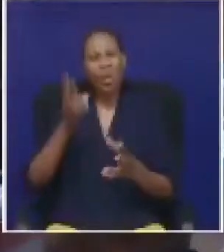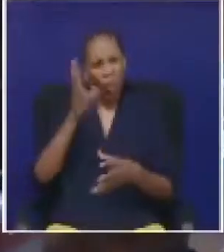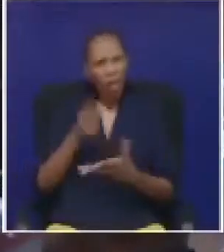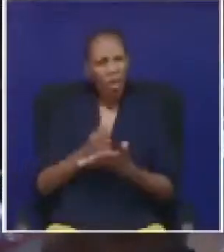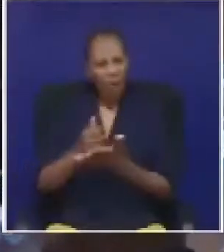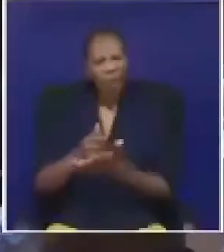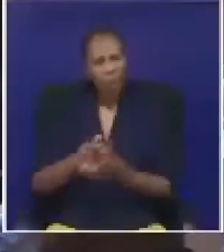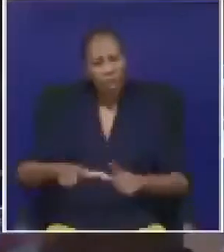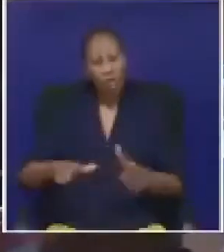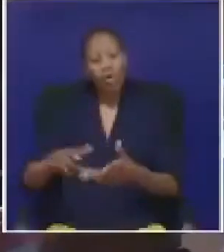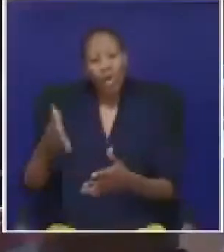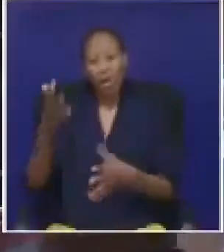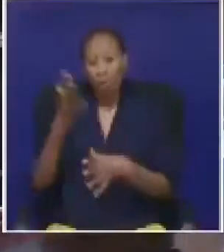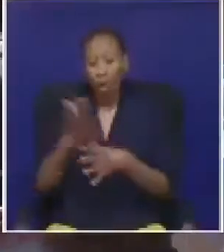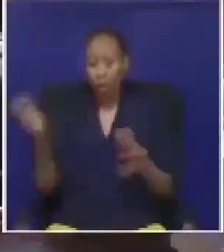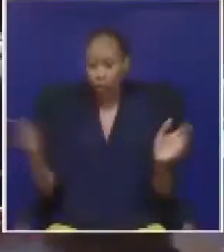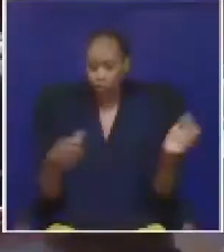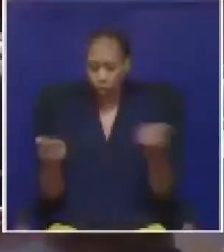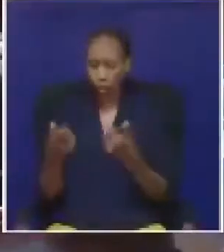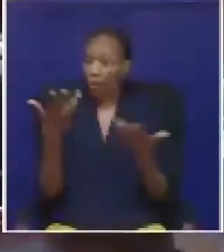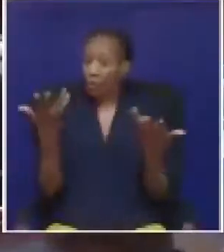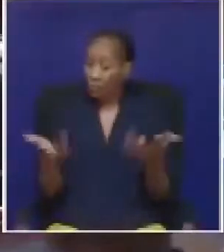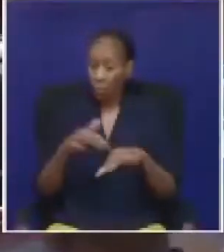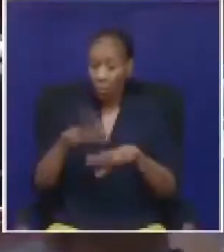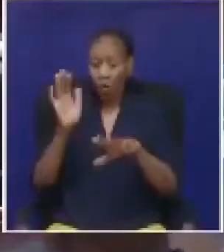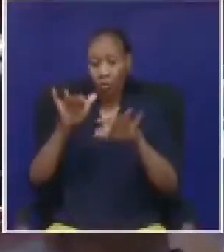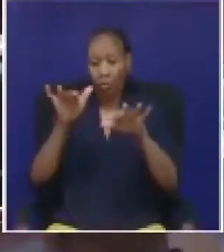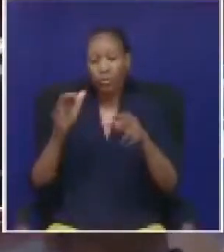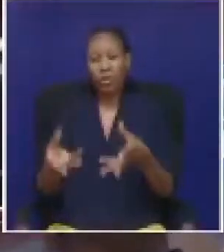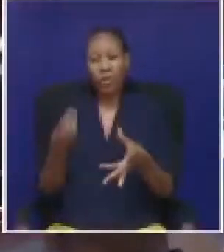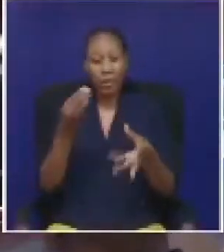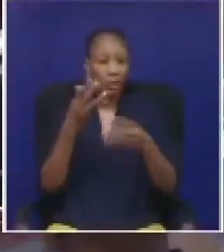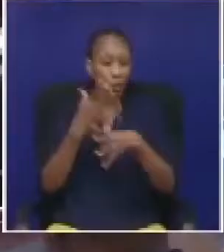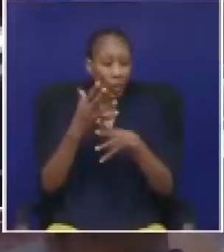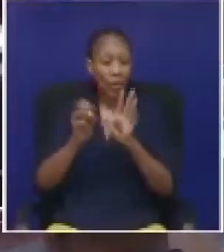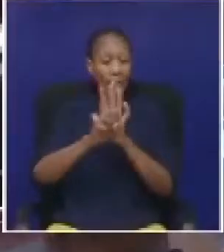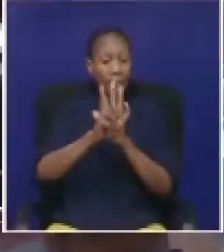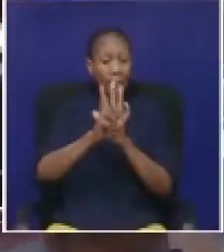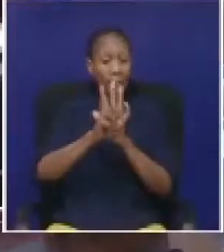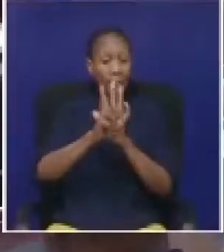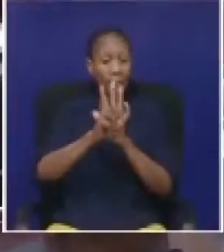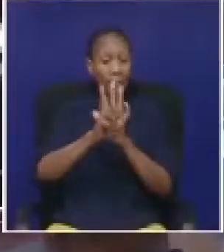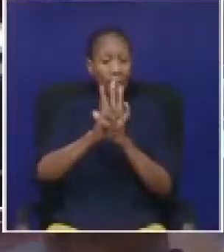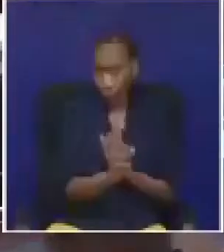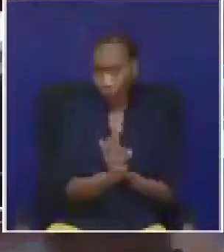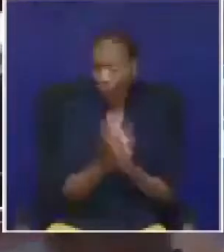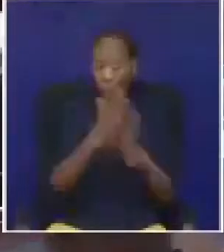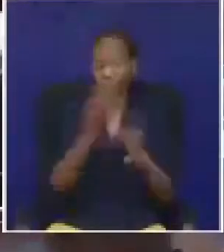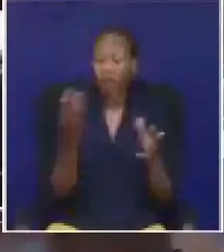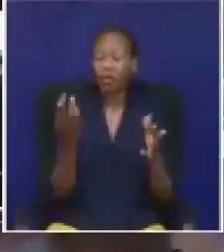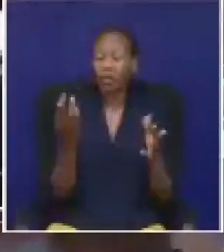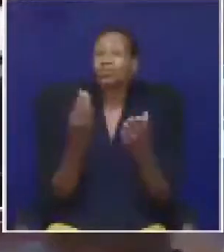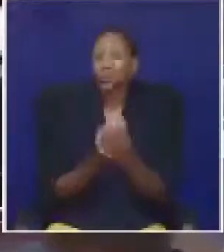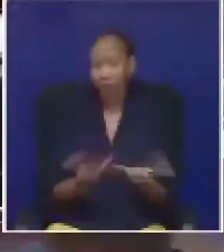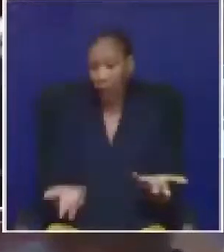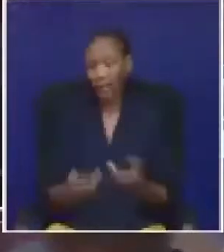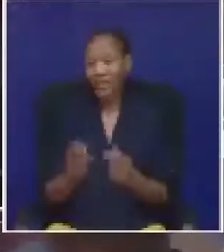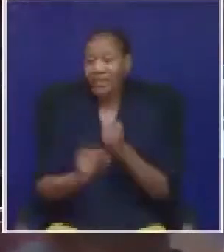creation, which connects people to markets and markets to each other, to create economies of scale for urban and